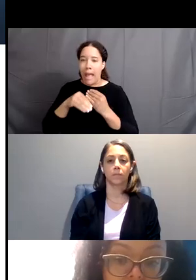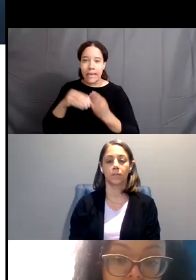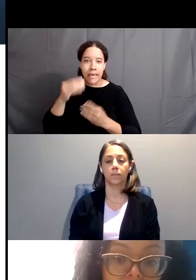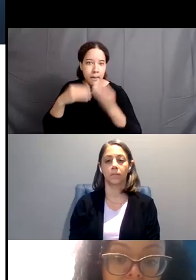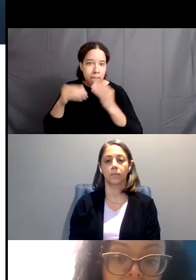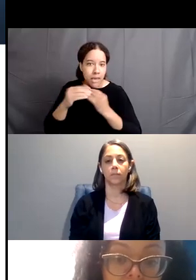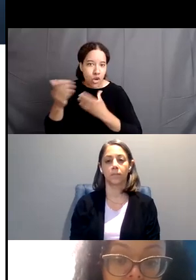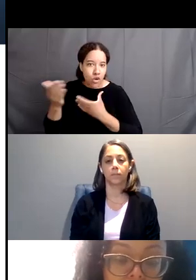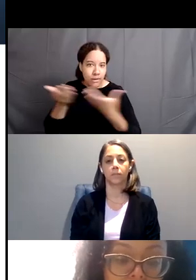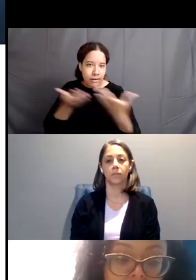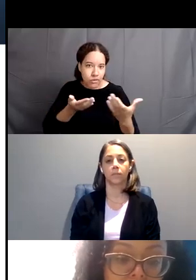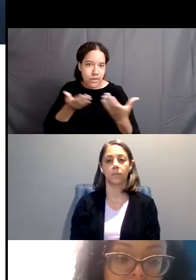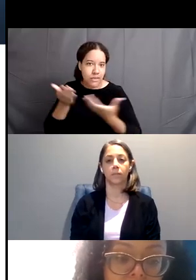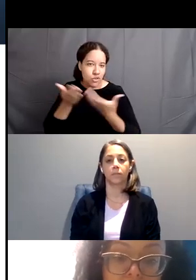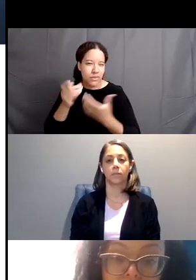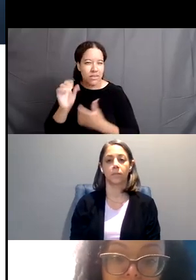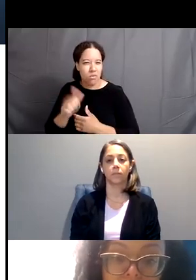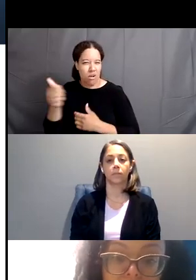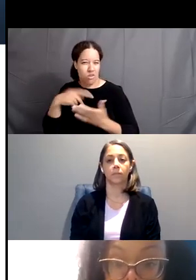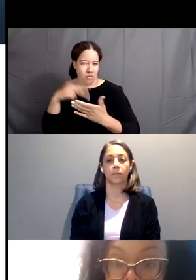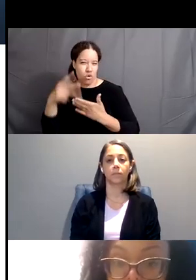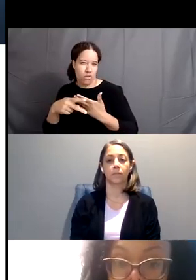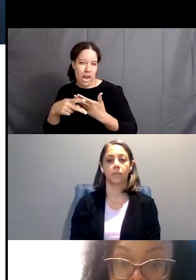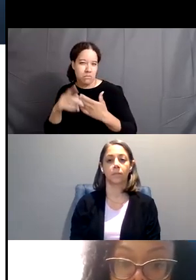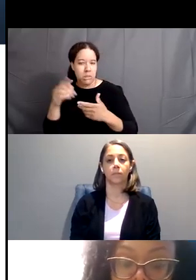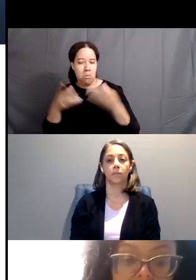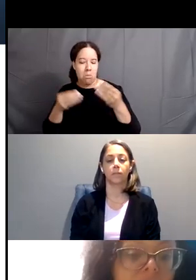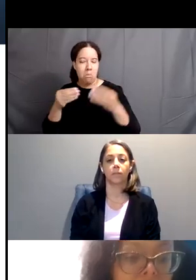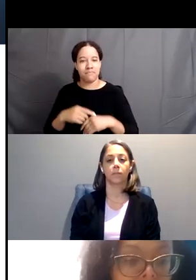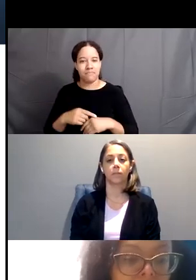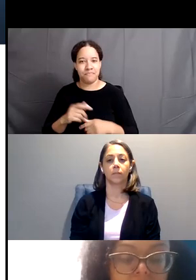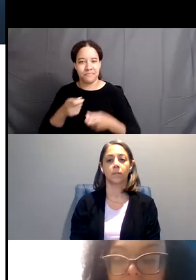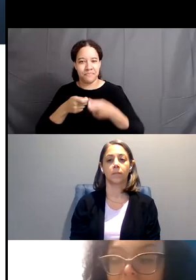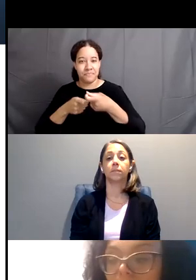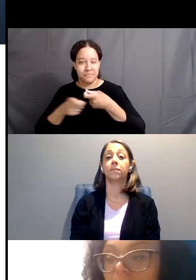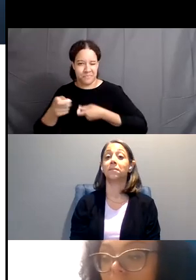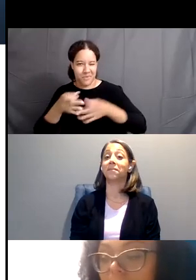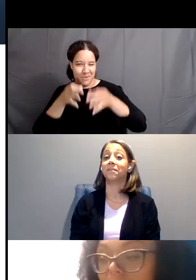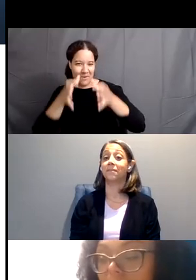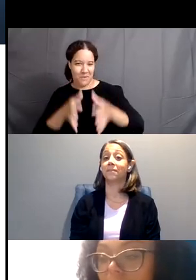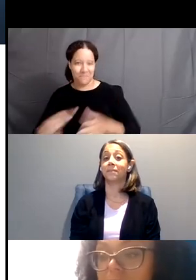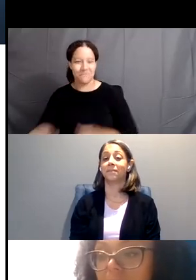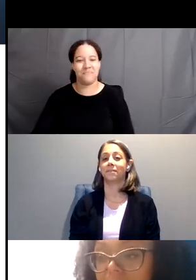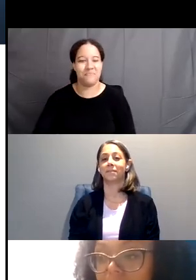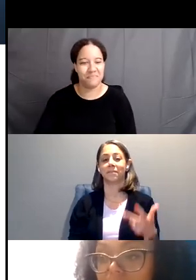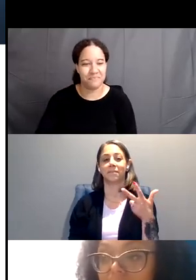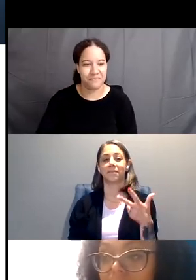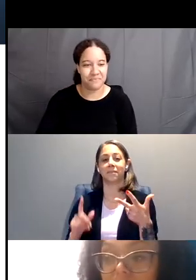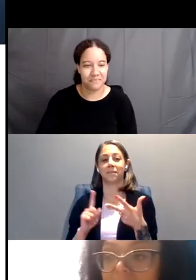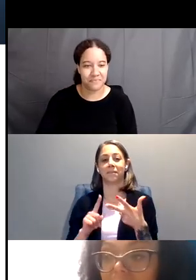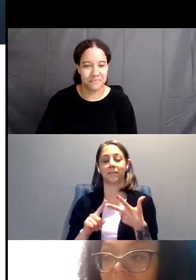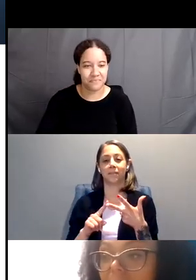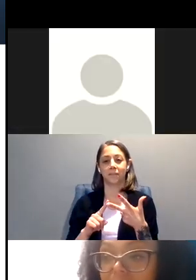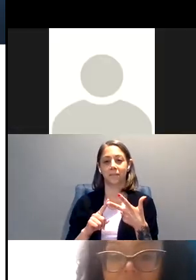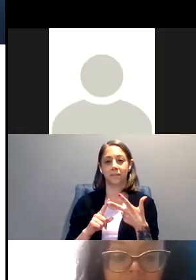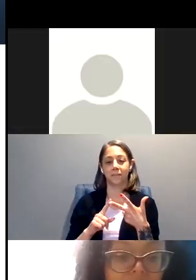other supportive program that our community needs? Then, in order, to kind of